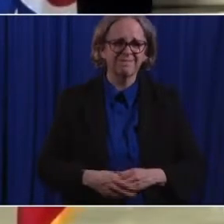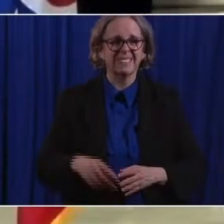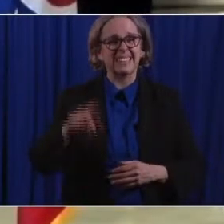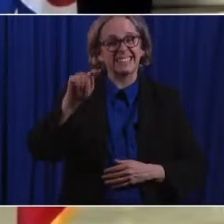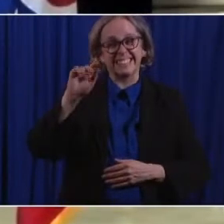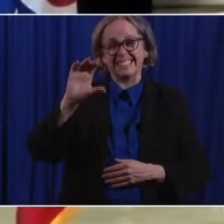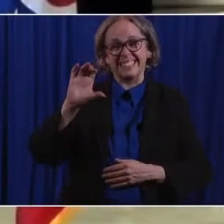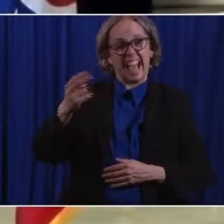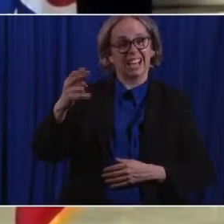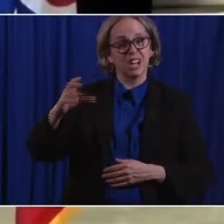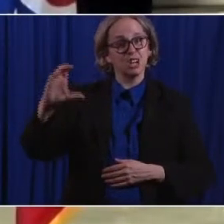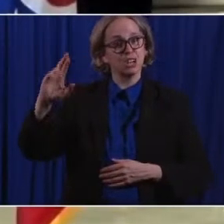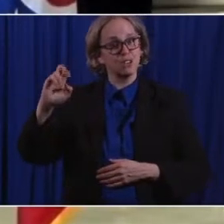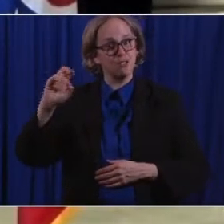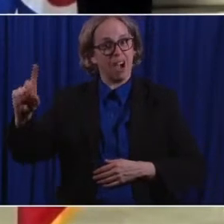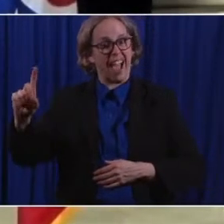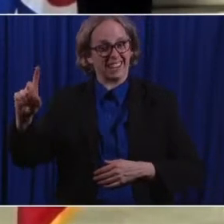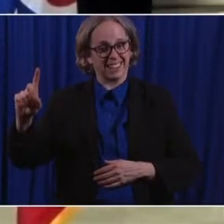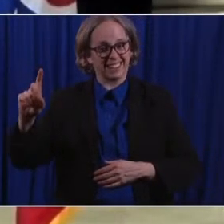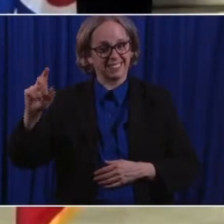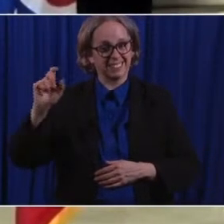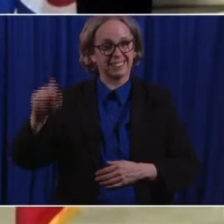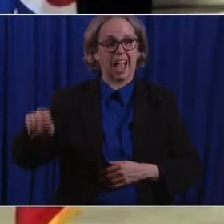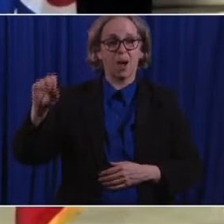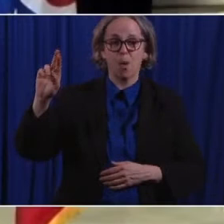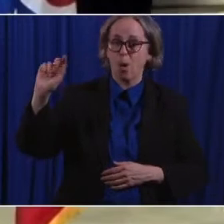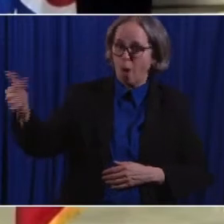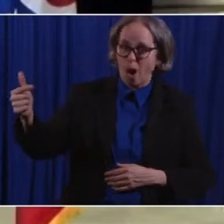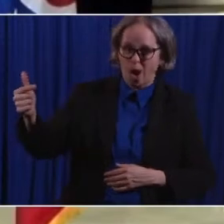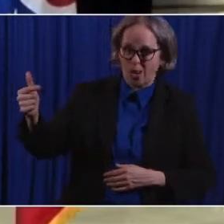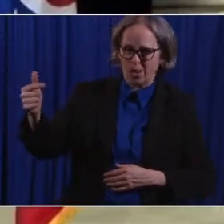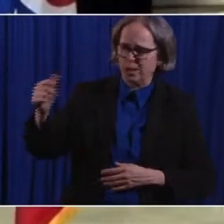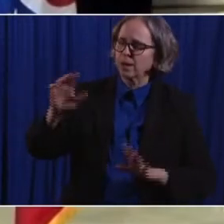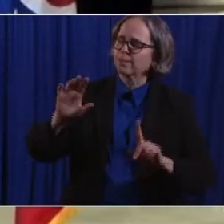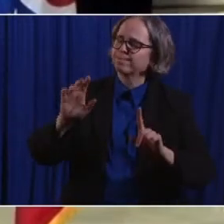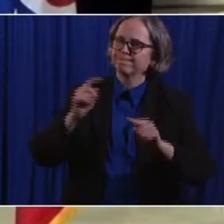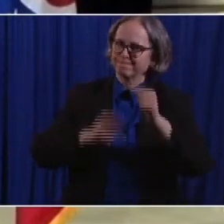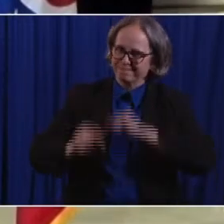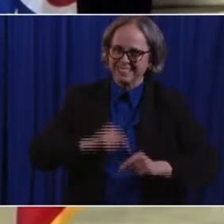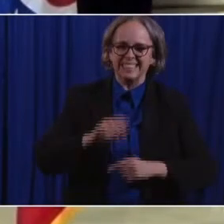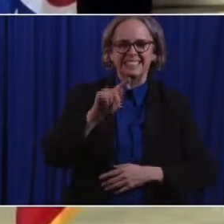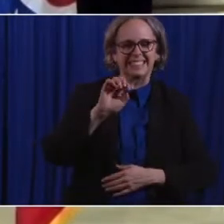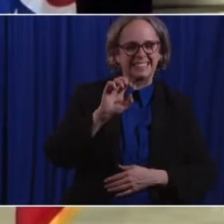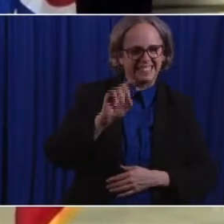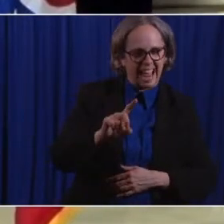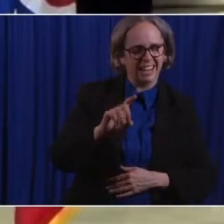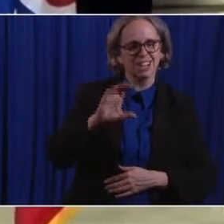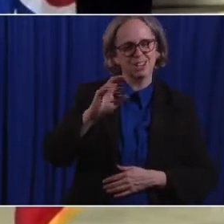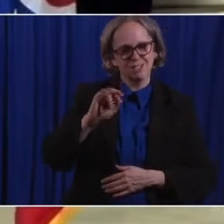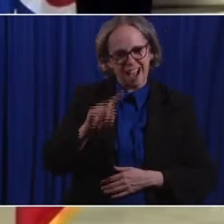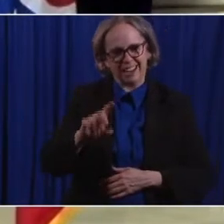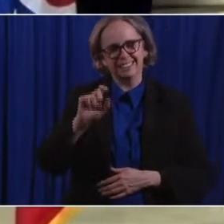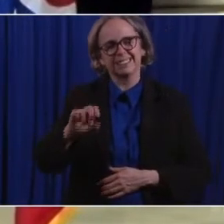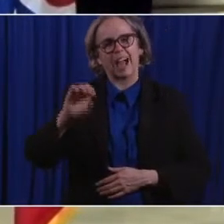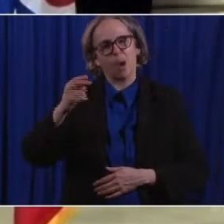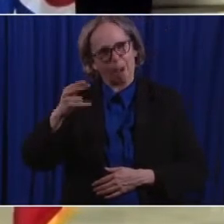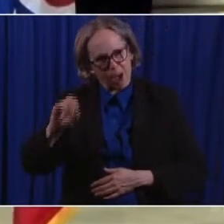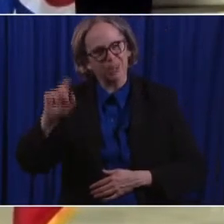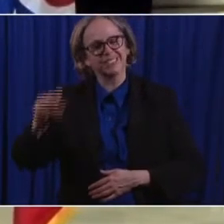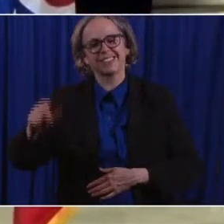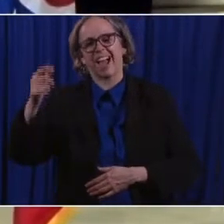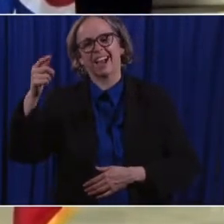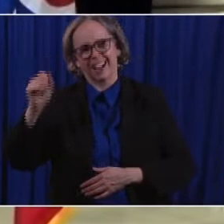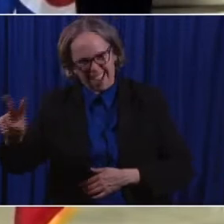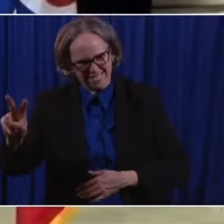at techcred.ohio.gov. We're going to run this through the month of April. If you are an